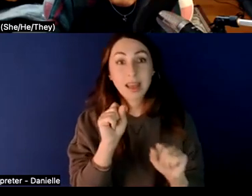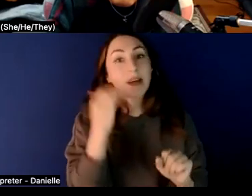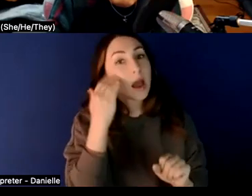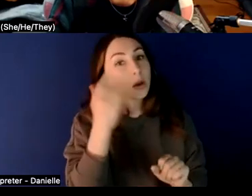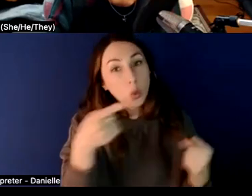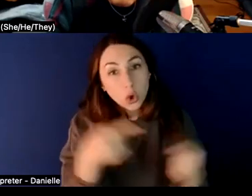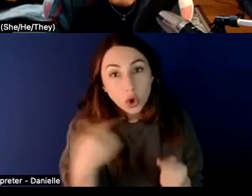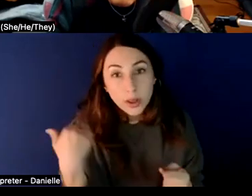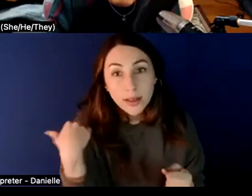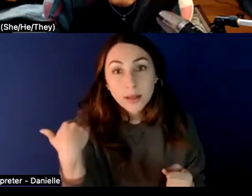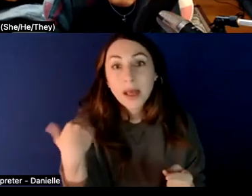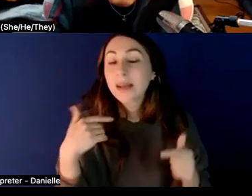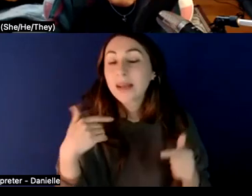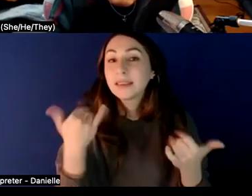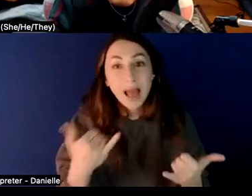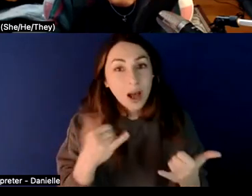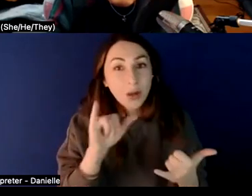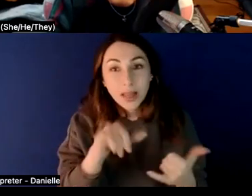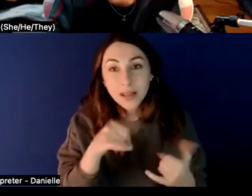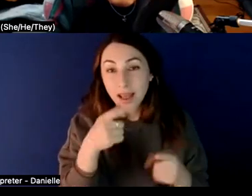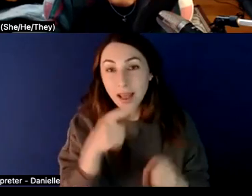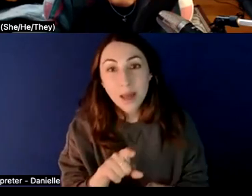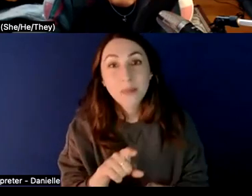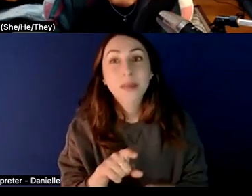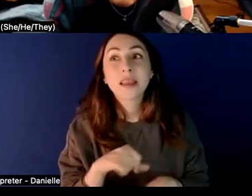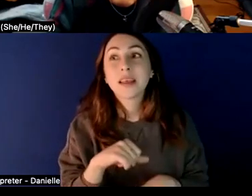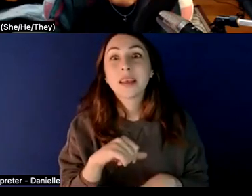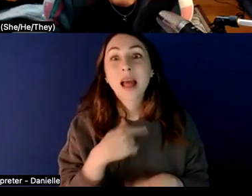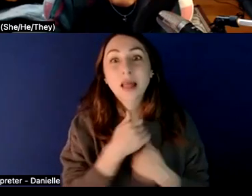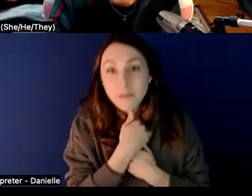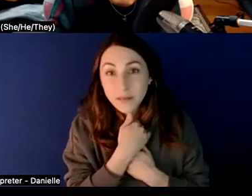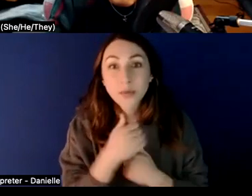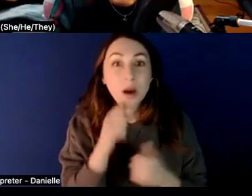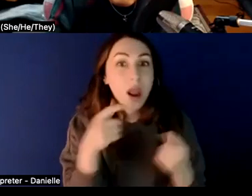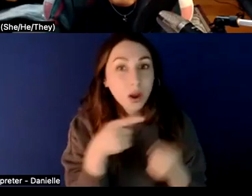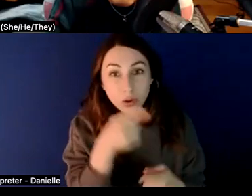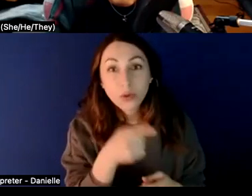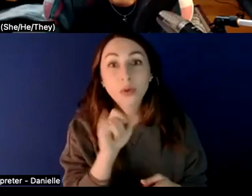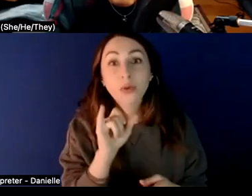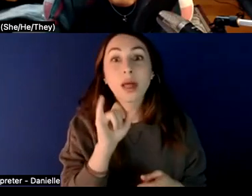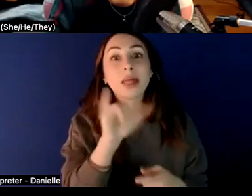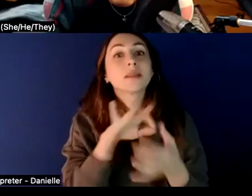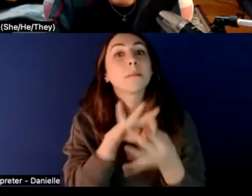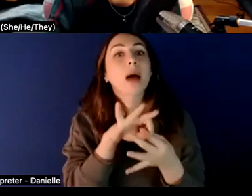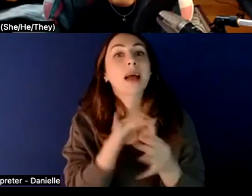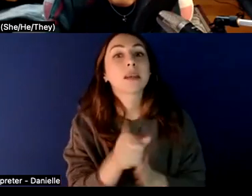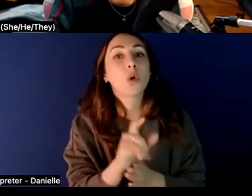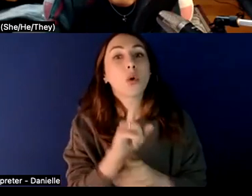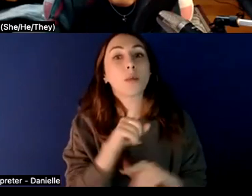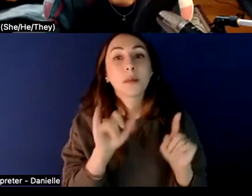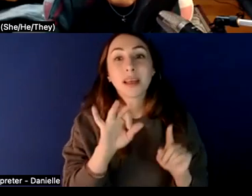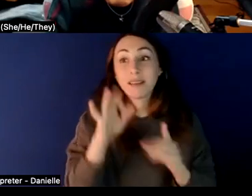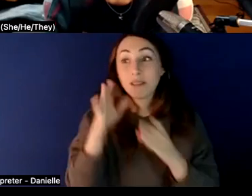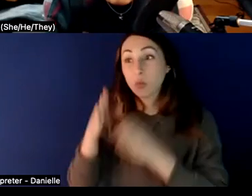appreciate you, and that's a bonding moment. But if somebody isn't willing to realize when you might be in a